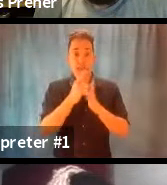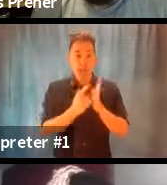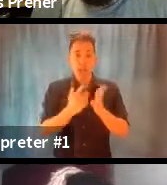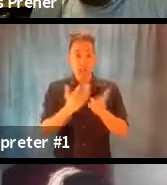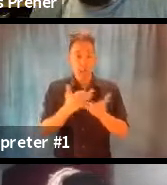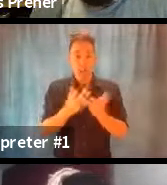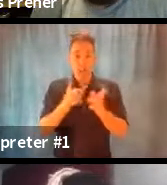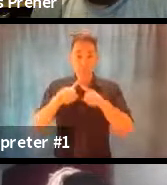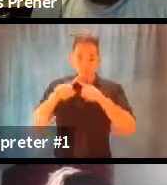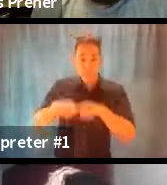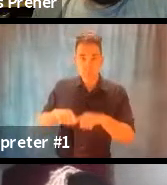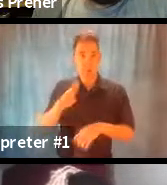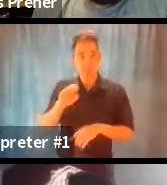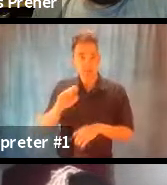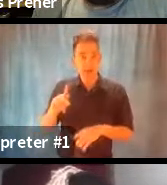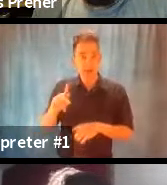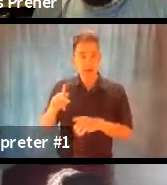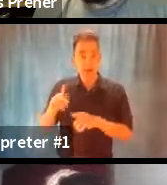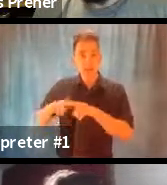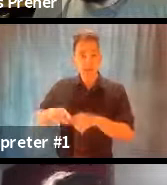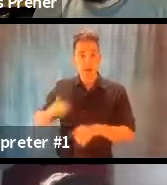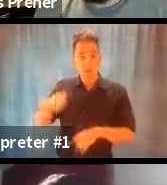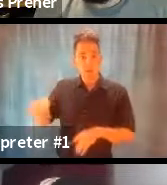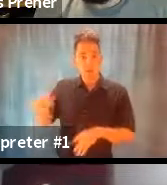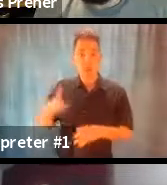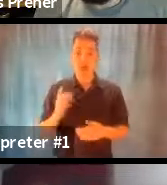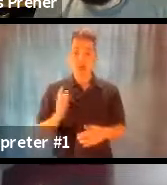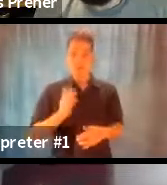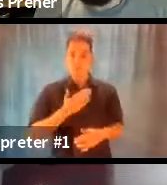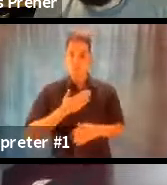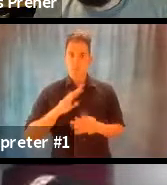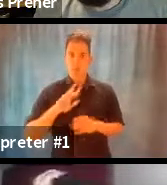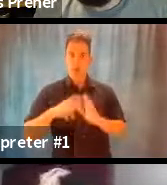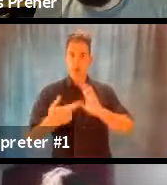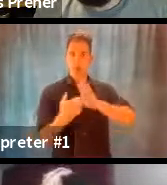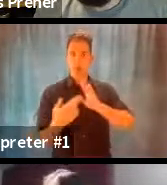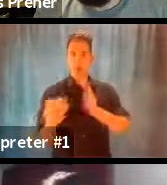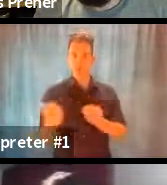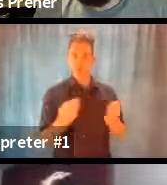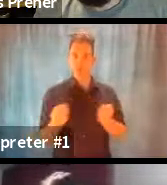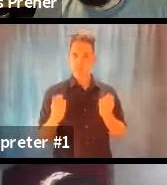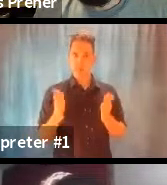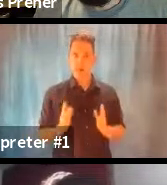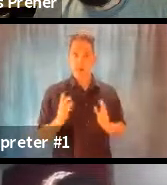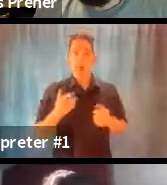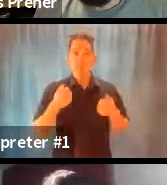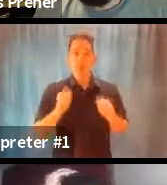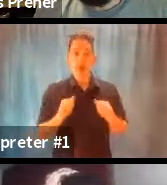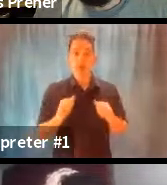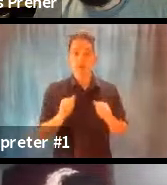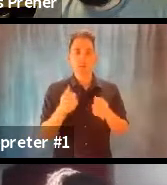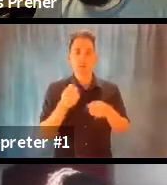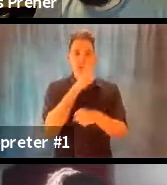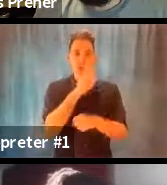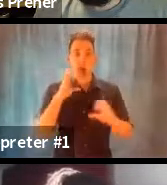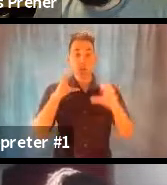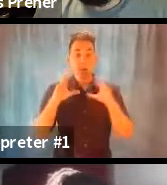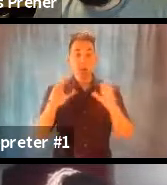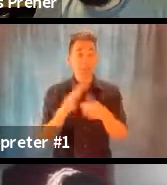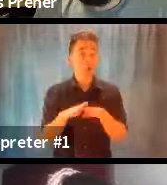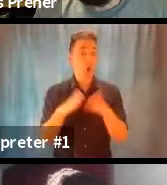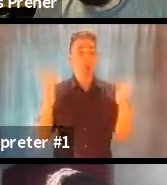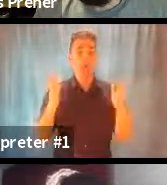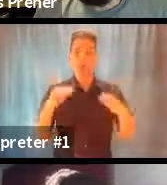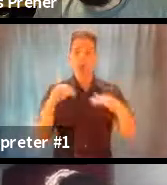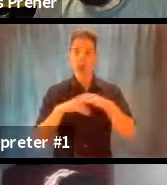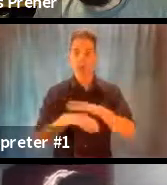on them. Through our role as mediators, we focus on rebuilding trust and opening lines of communication. We work to create lasting arrangements